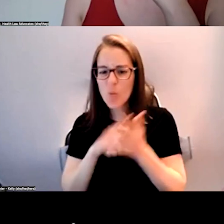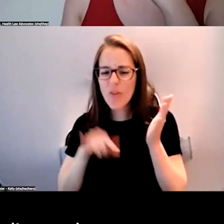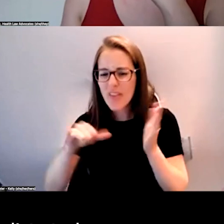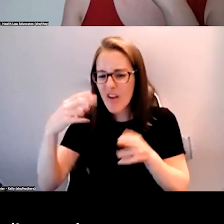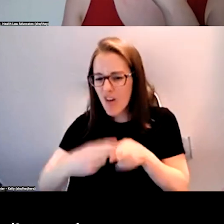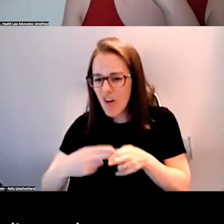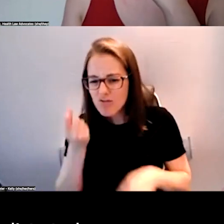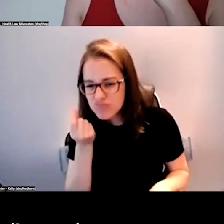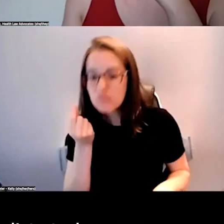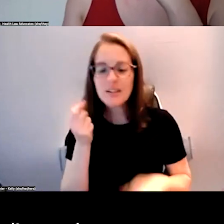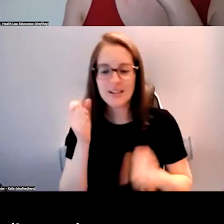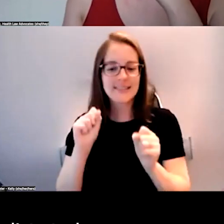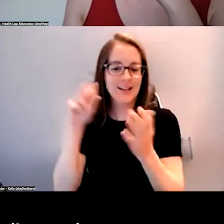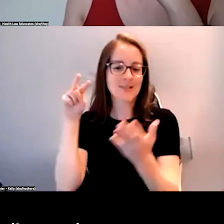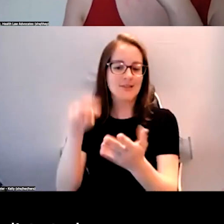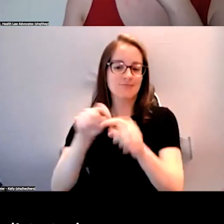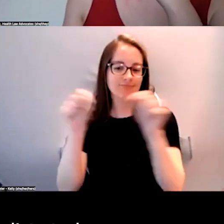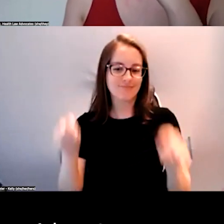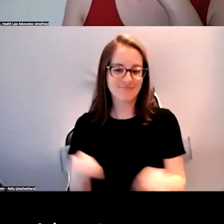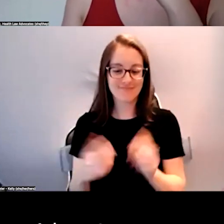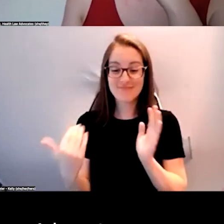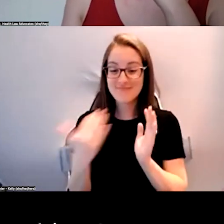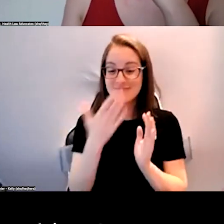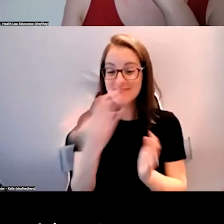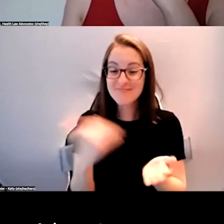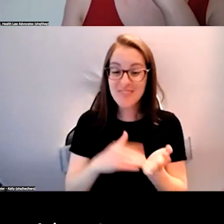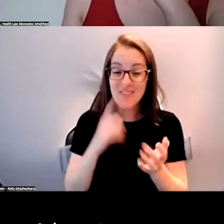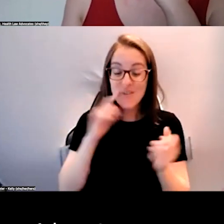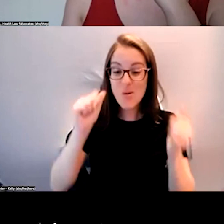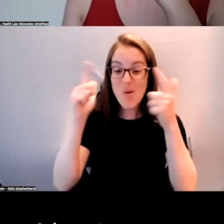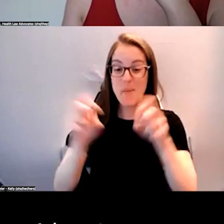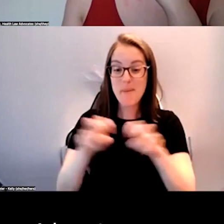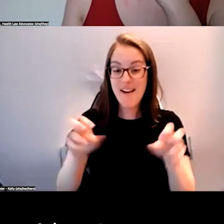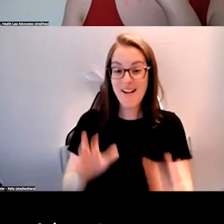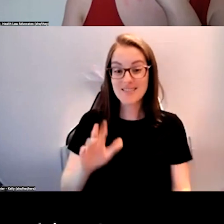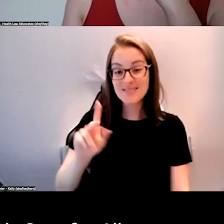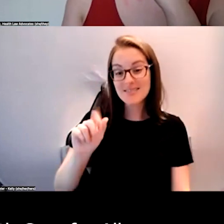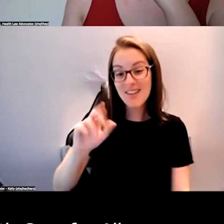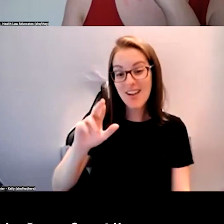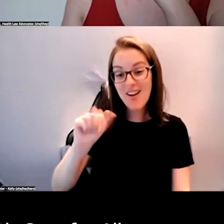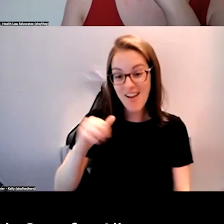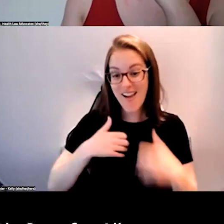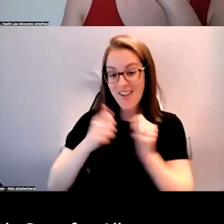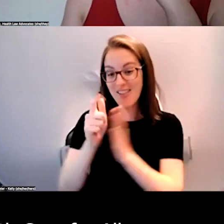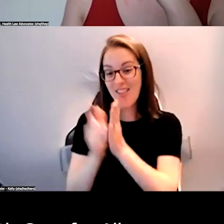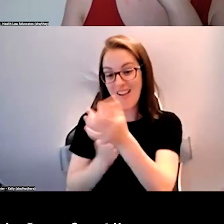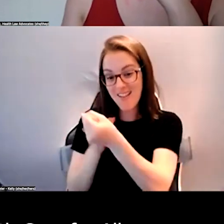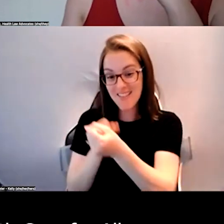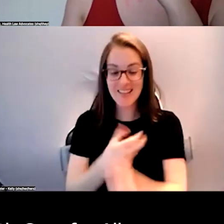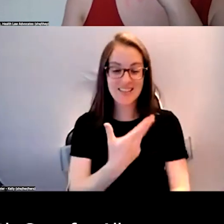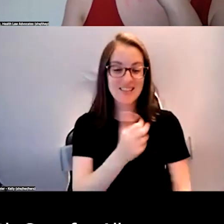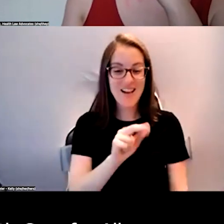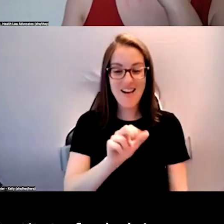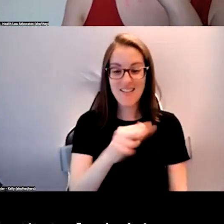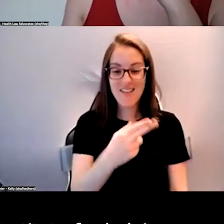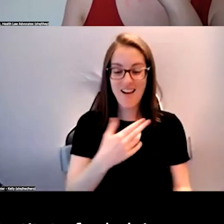you again to all of our panelists today, Kara from Health Law Advocates, Hannah from Healthcare for